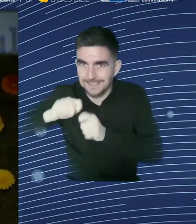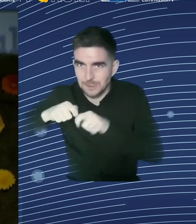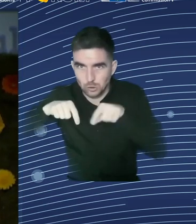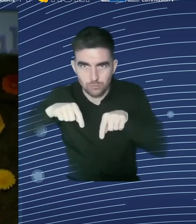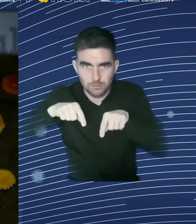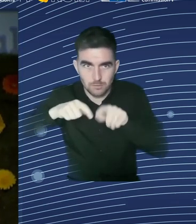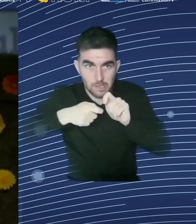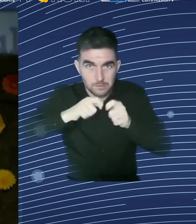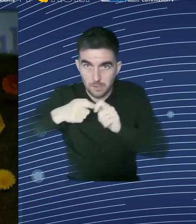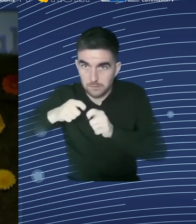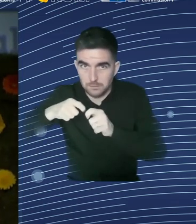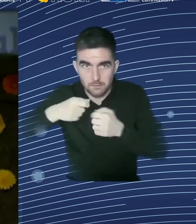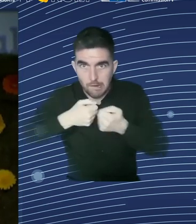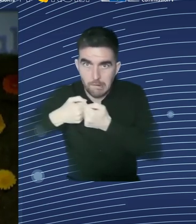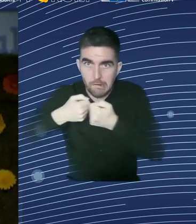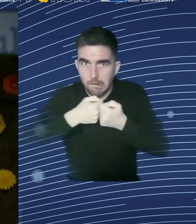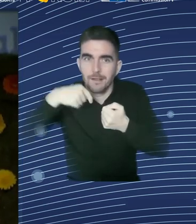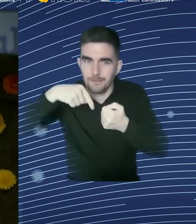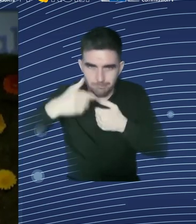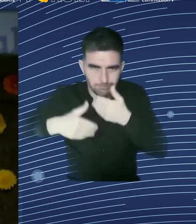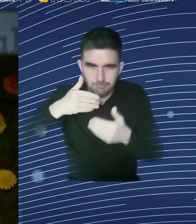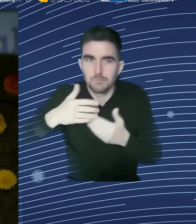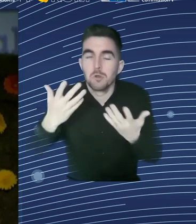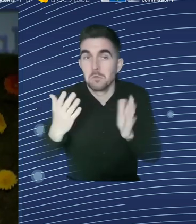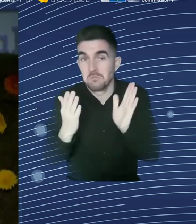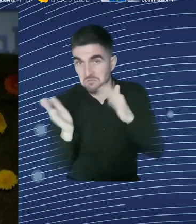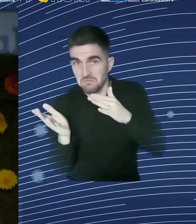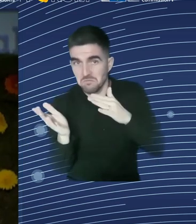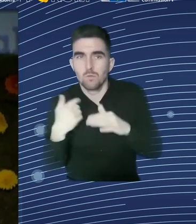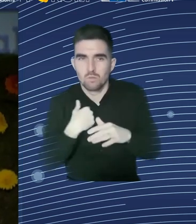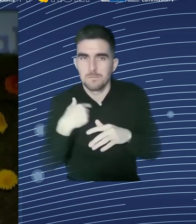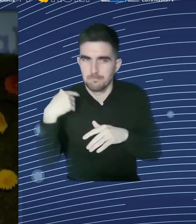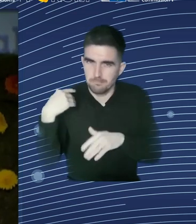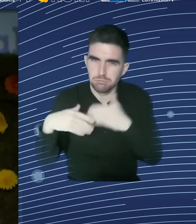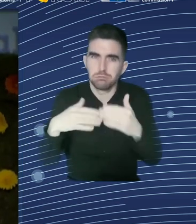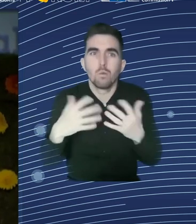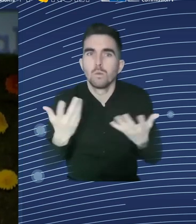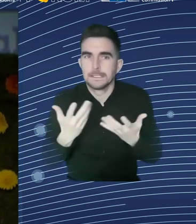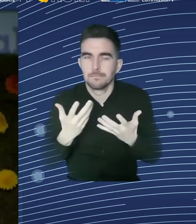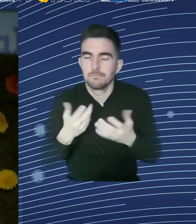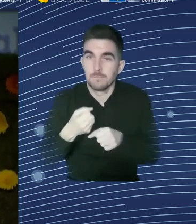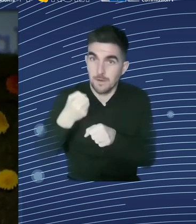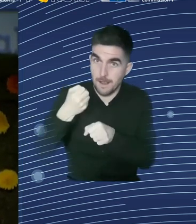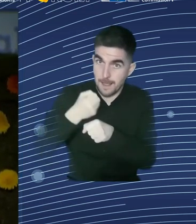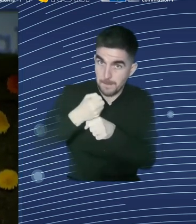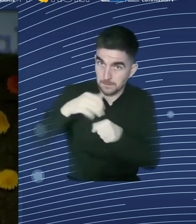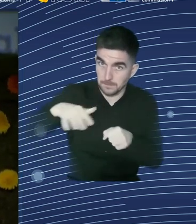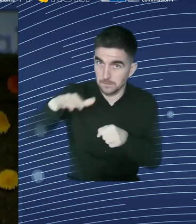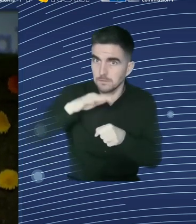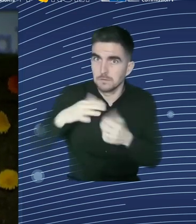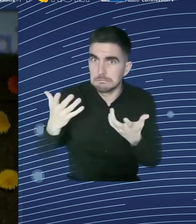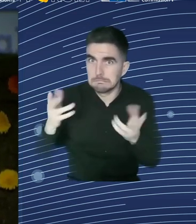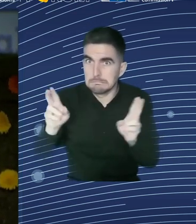and policy actions that could be taken that are needed to remedy those shortages. We will